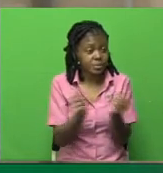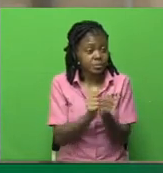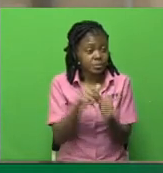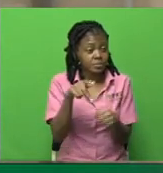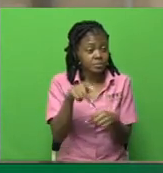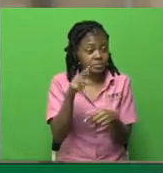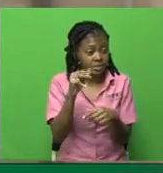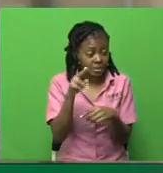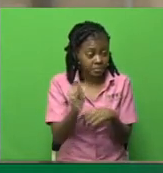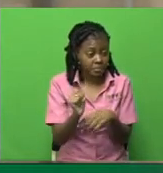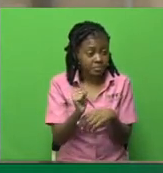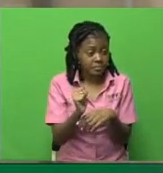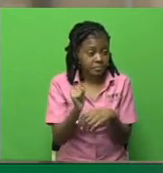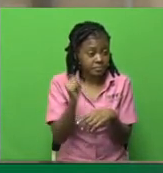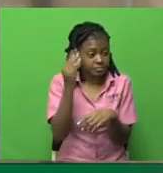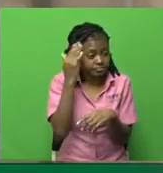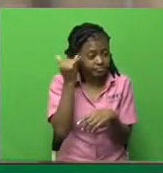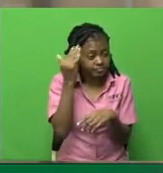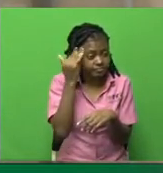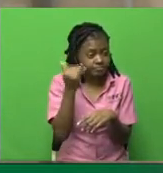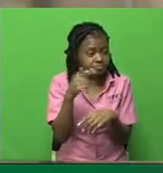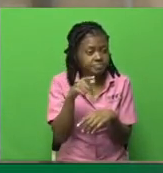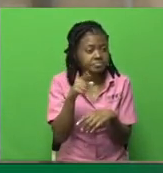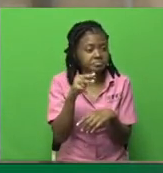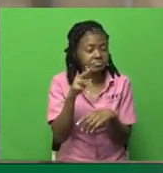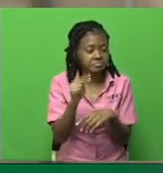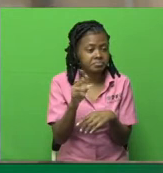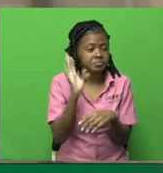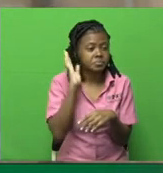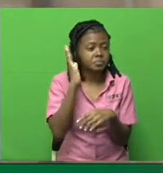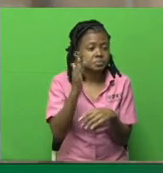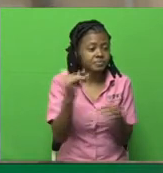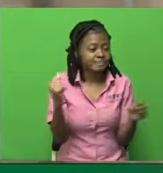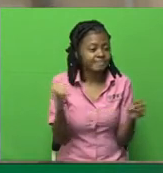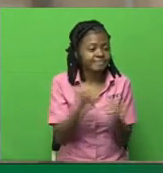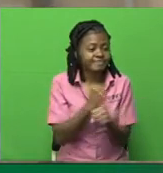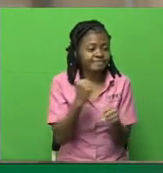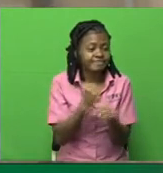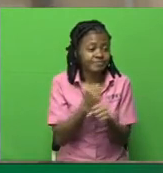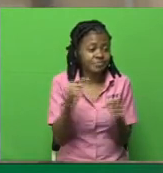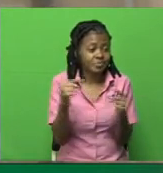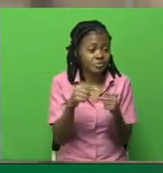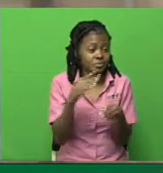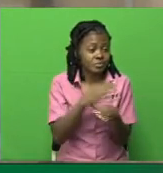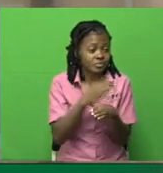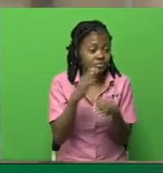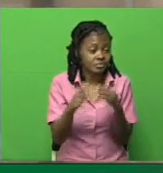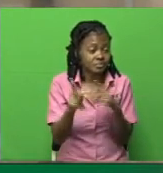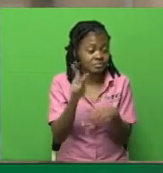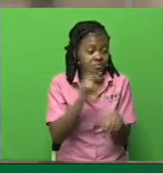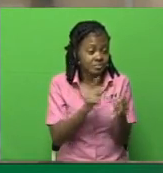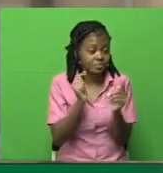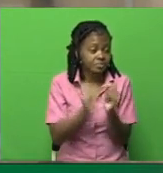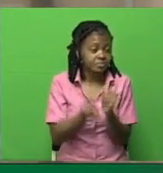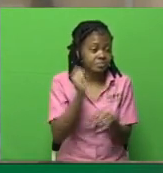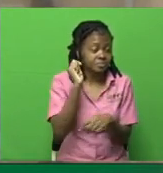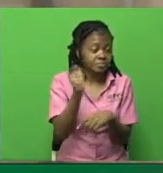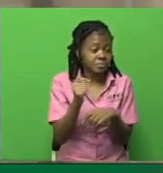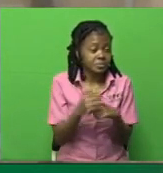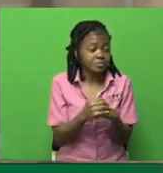m side is that we will fight to The Bitter End on behalf of the people of Trinidad and Tobago